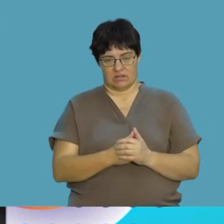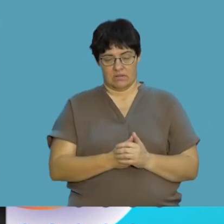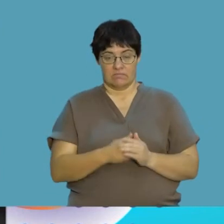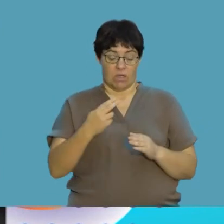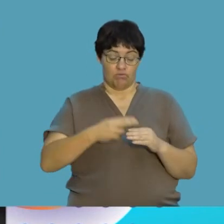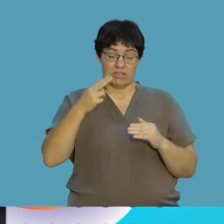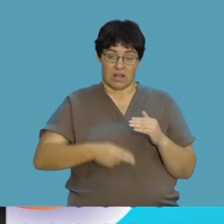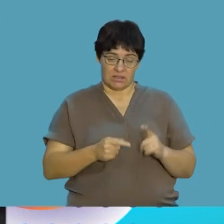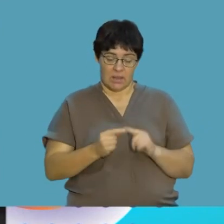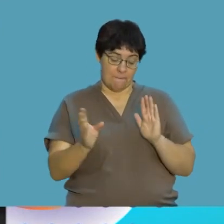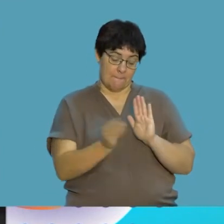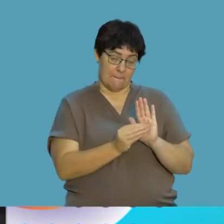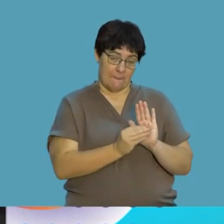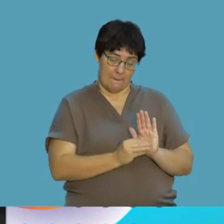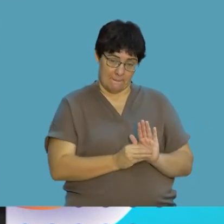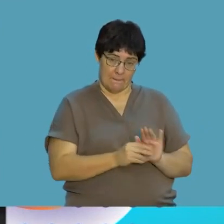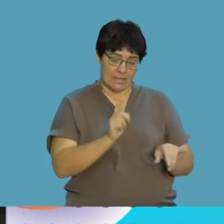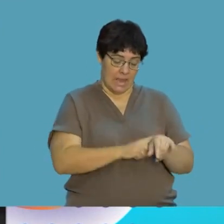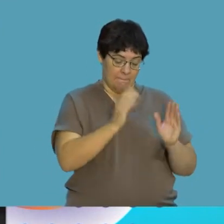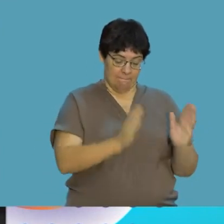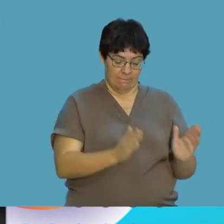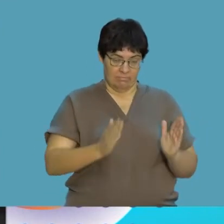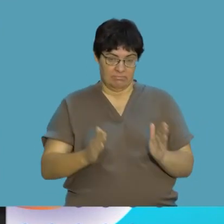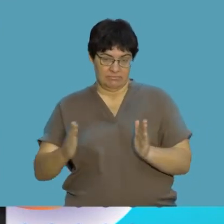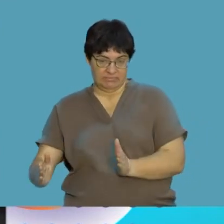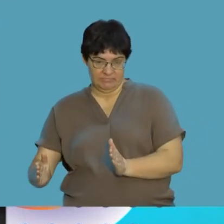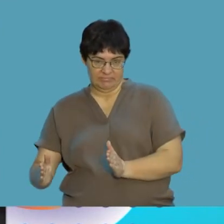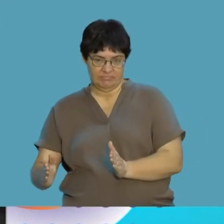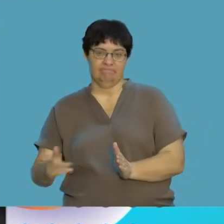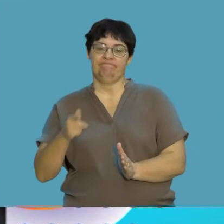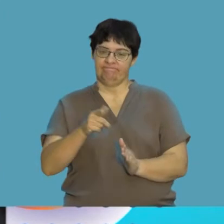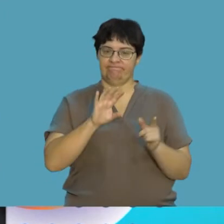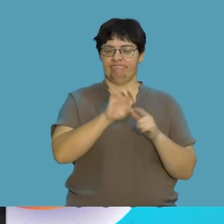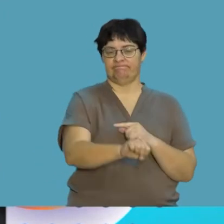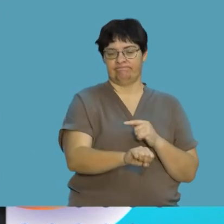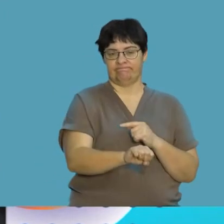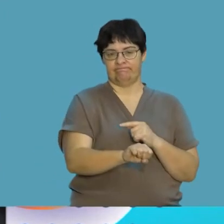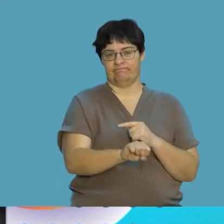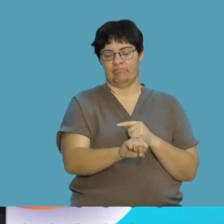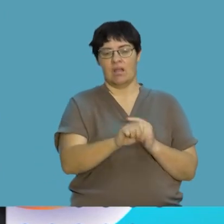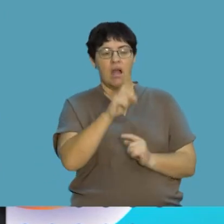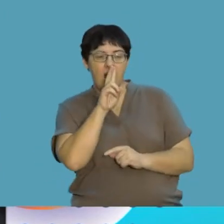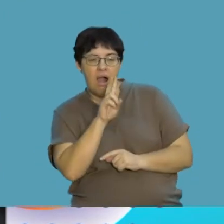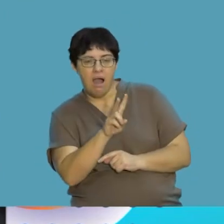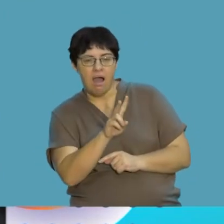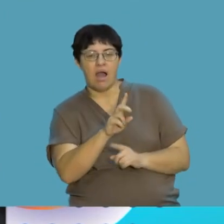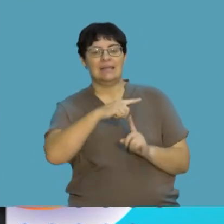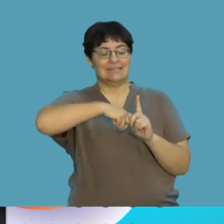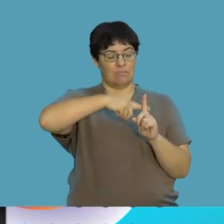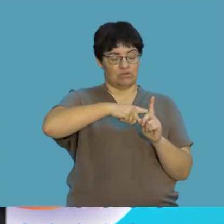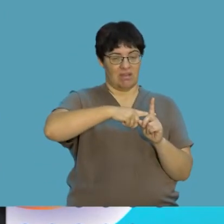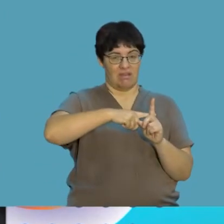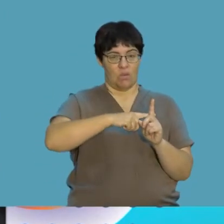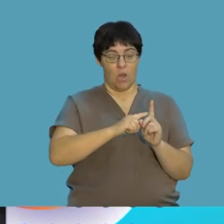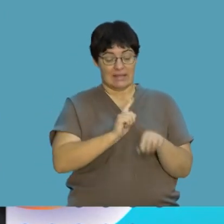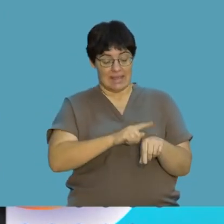of recording time within fixed time intervals, then we would also try to check how the temperature changes. Remember, we